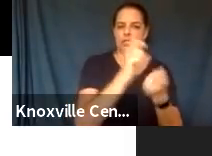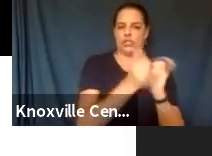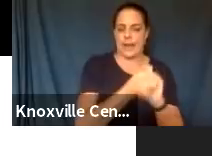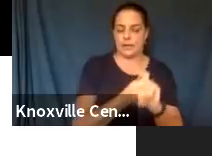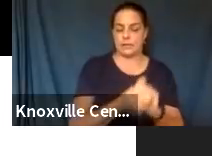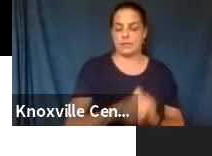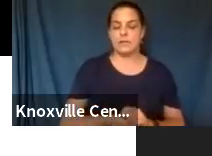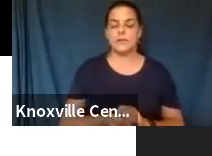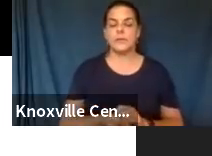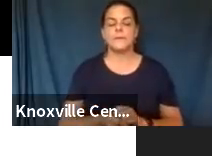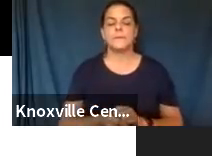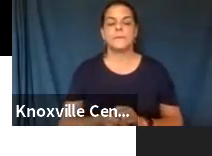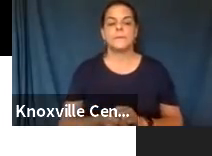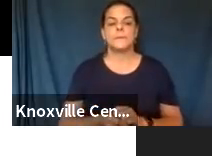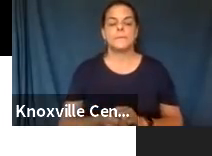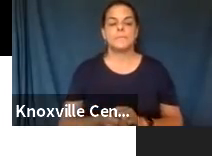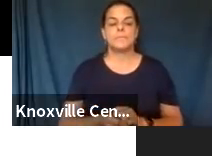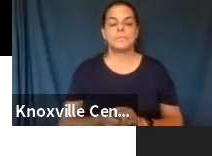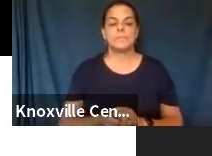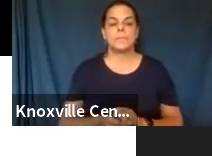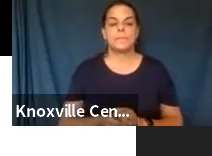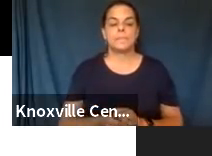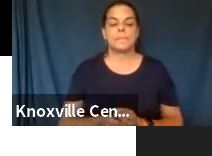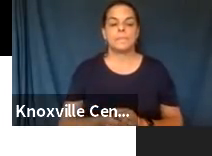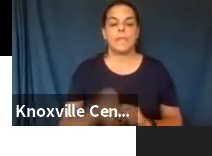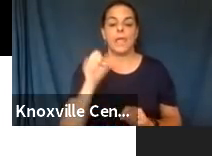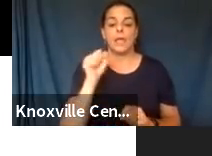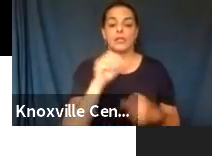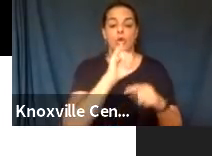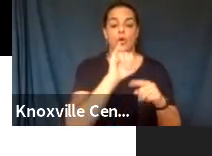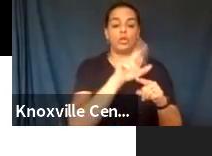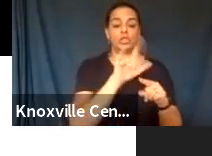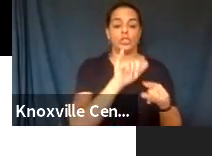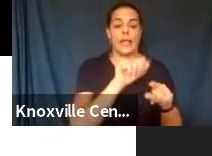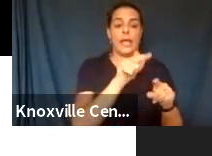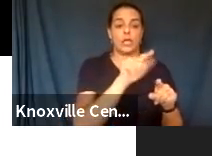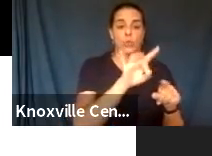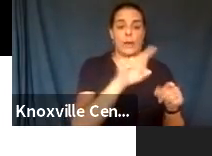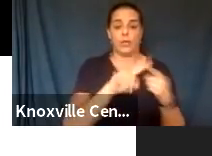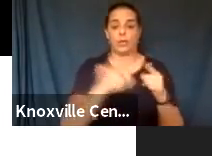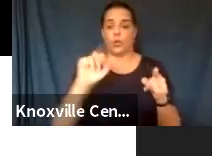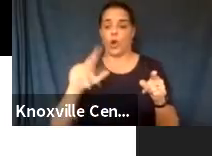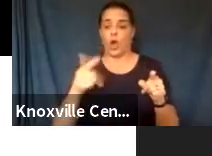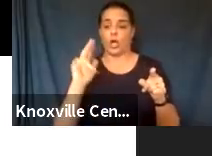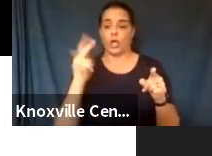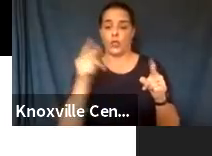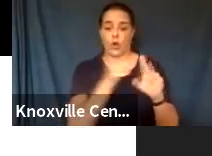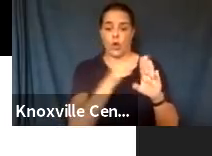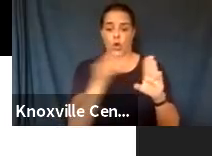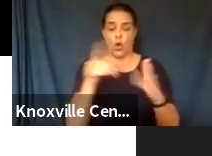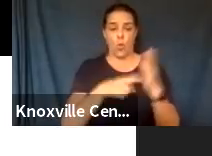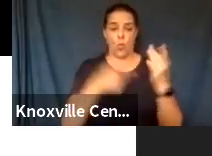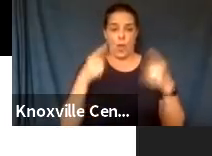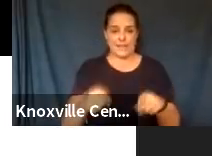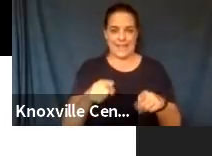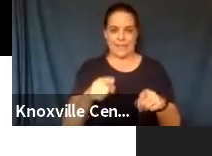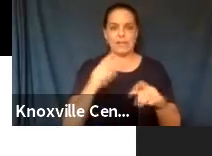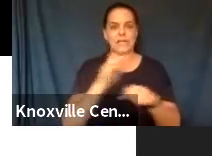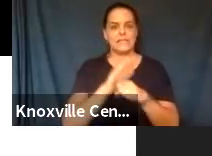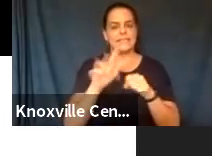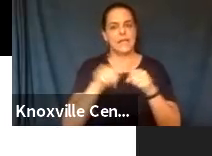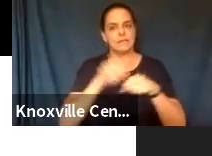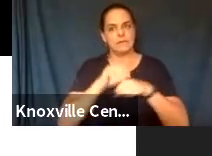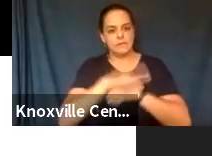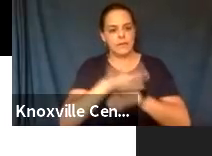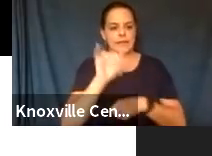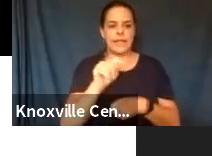so basically what's happened from July 28th to August 3rd is enough to really influence that trend line. And this was